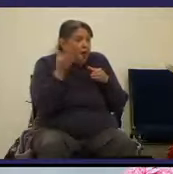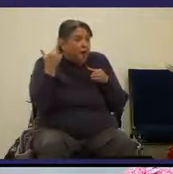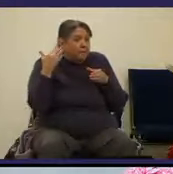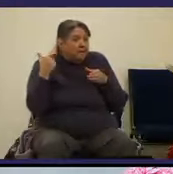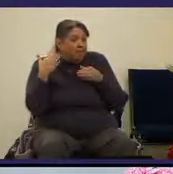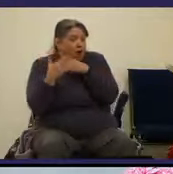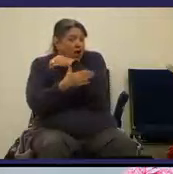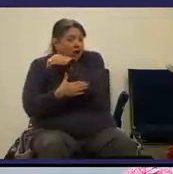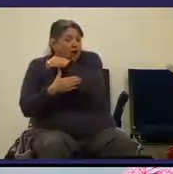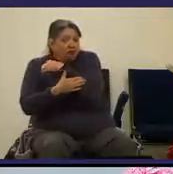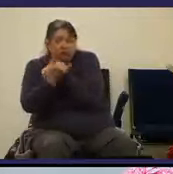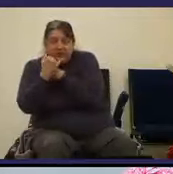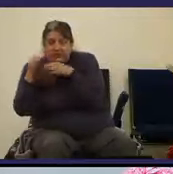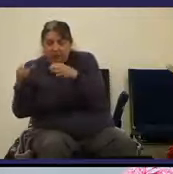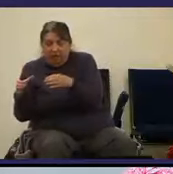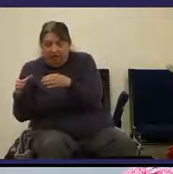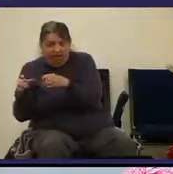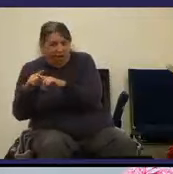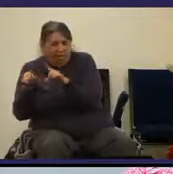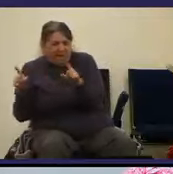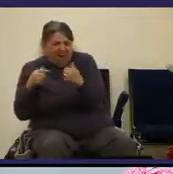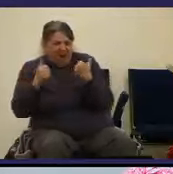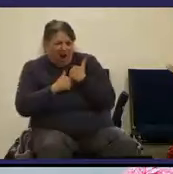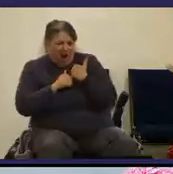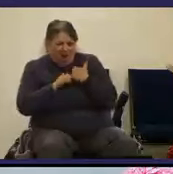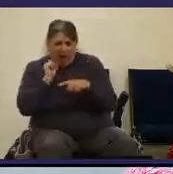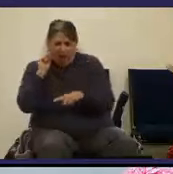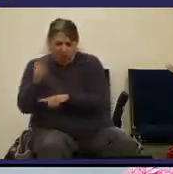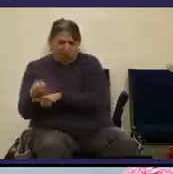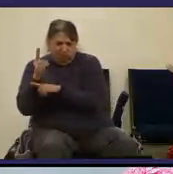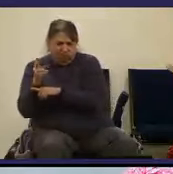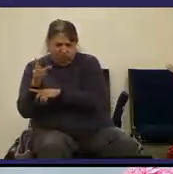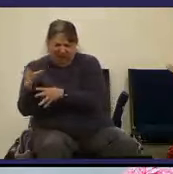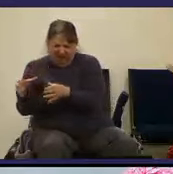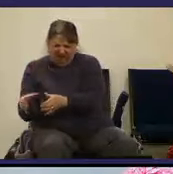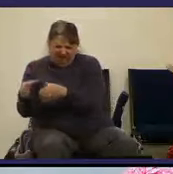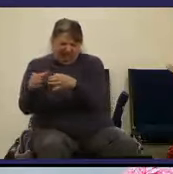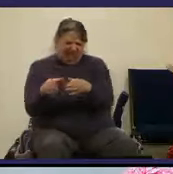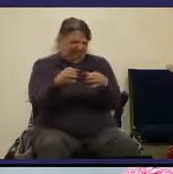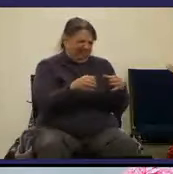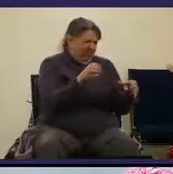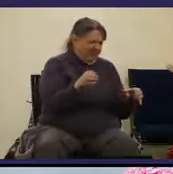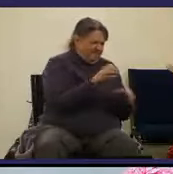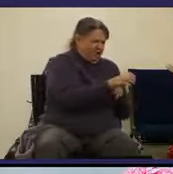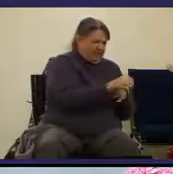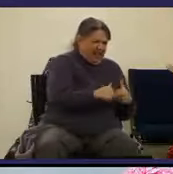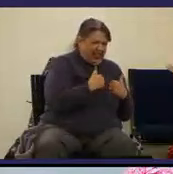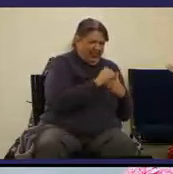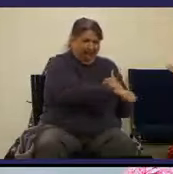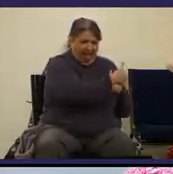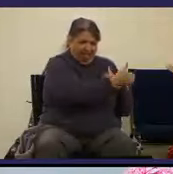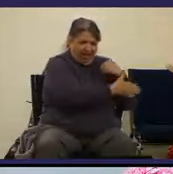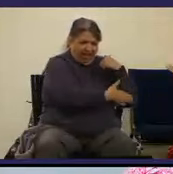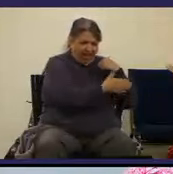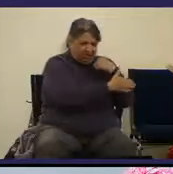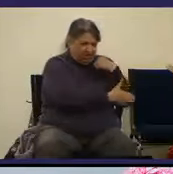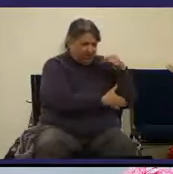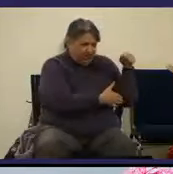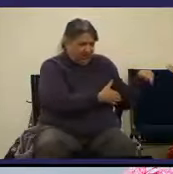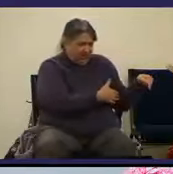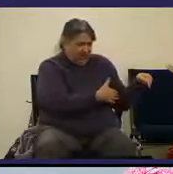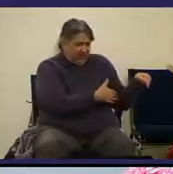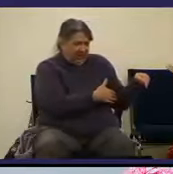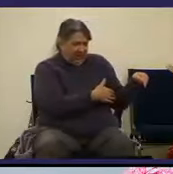about 50,000 of them are allowed to return back to their homeland. That is after Persia took